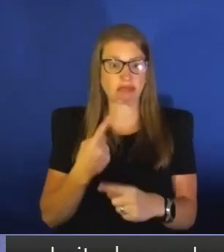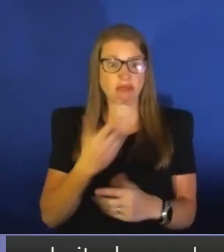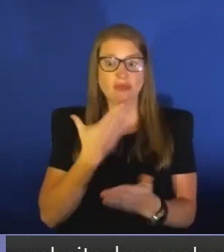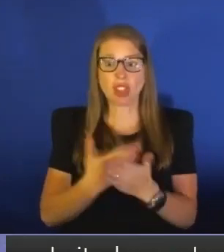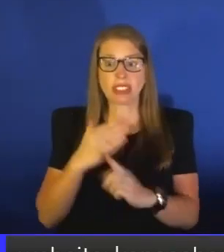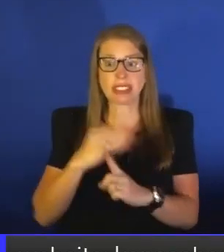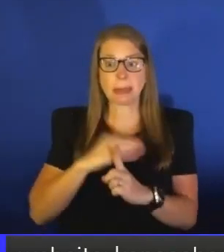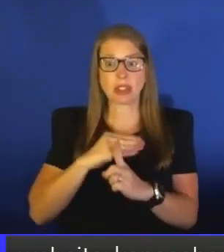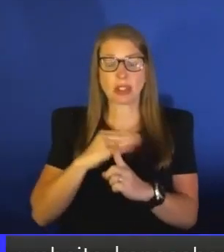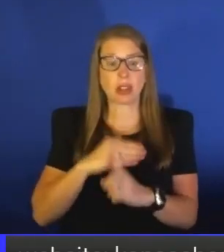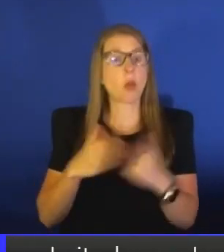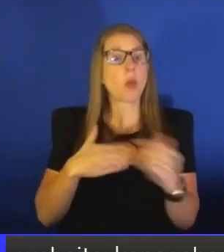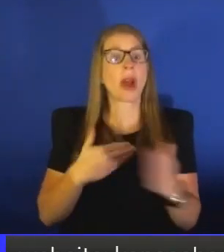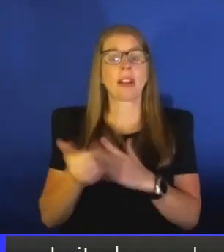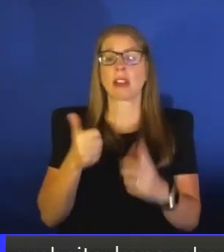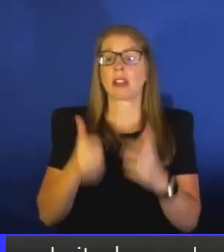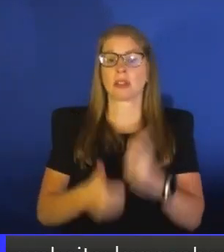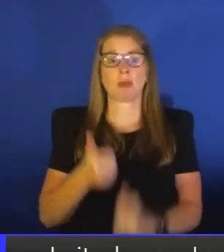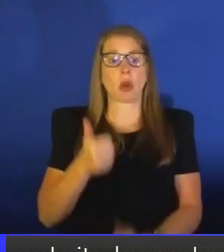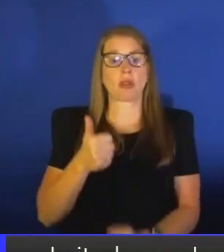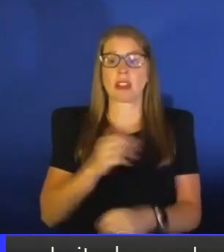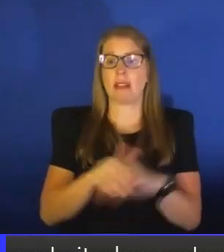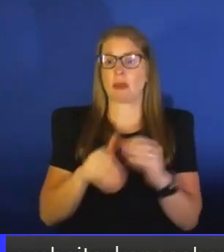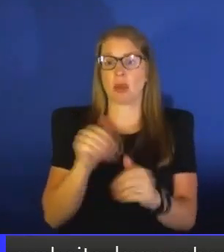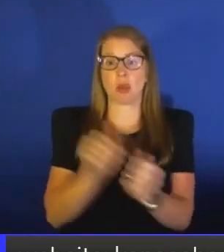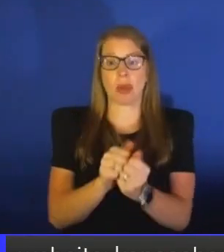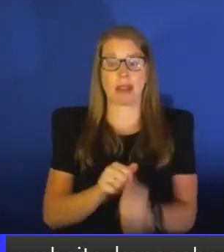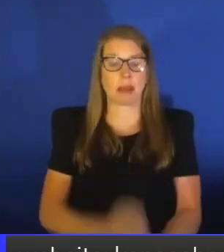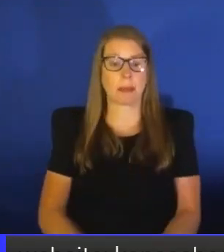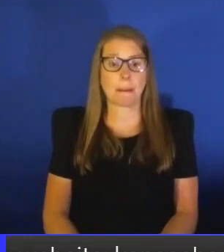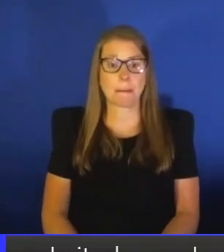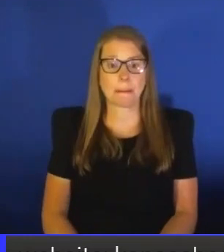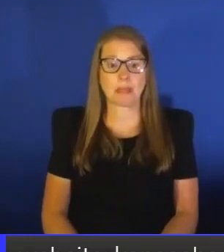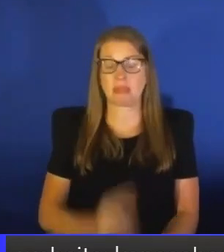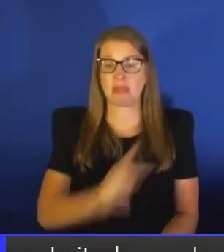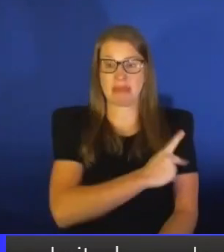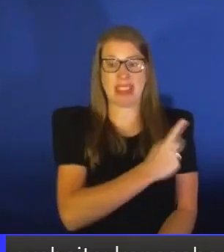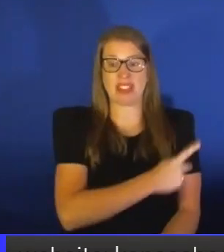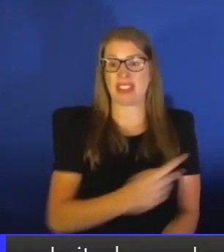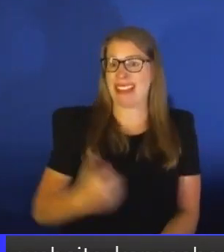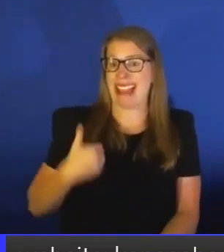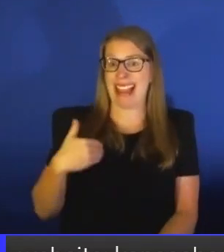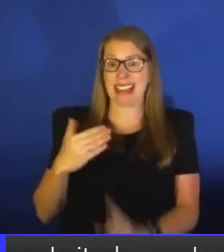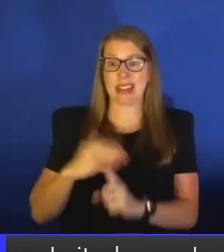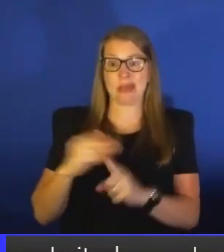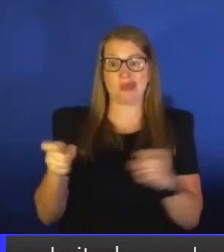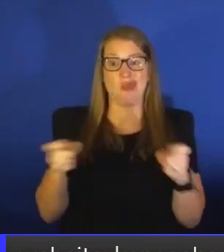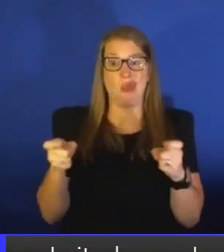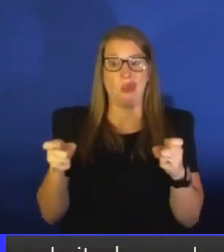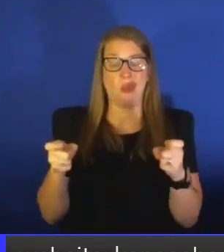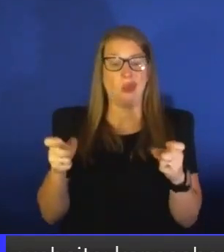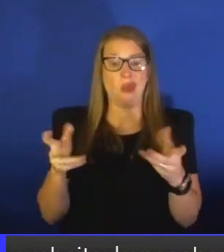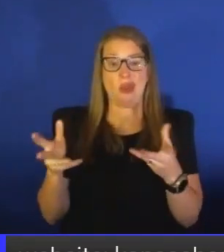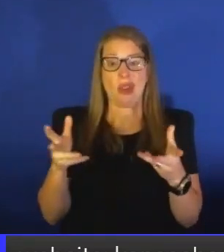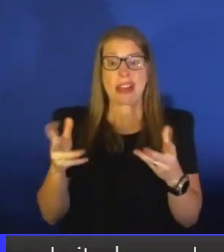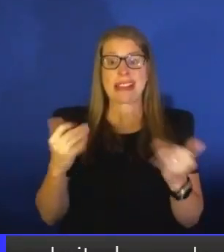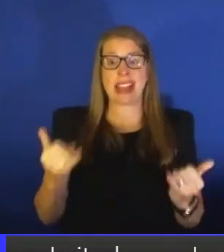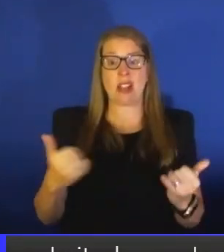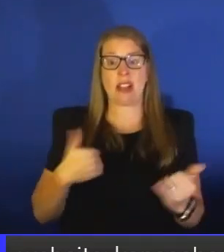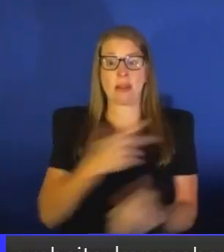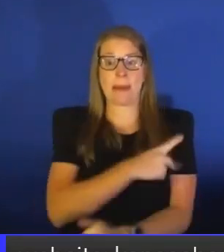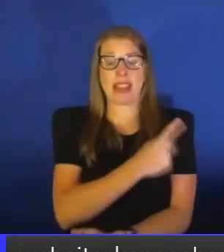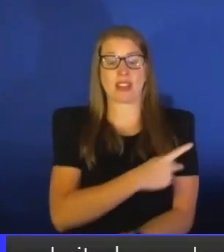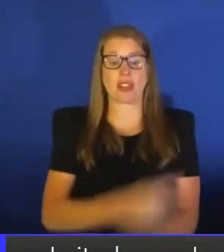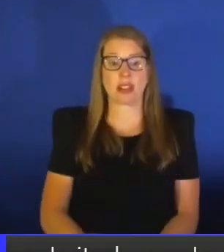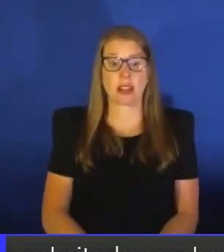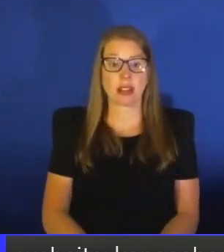at night? It's whatever you're most comfortable Okay. at, and I have, like I said, patients that have the temperature control, and now I even have a patient that they